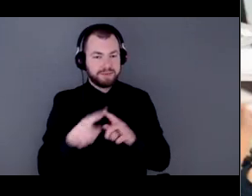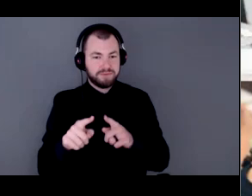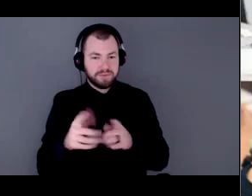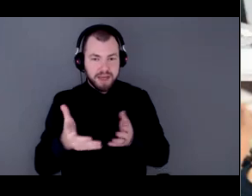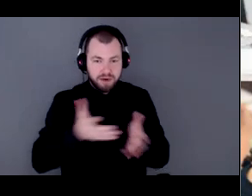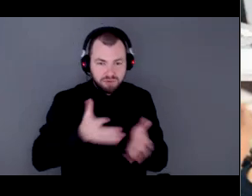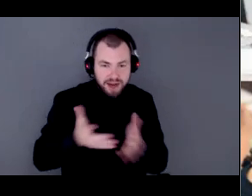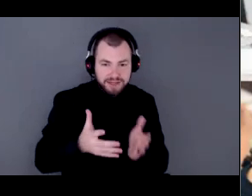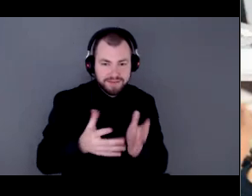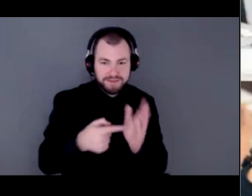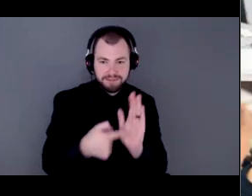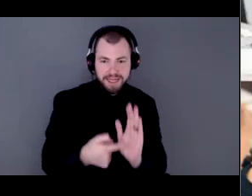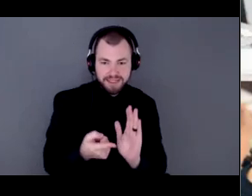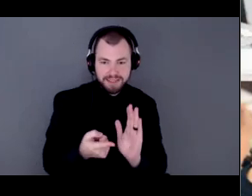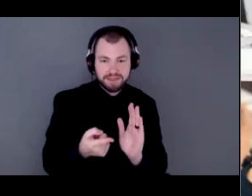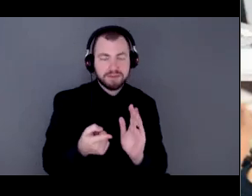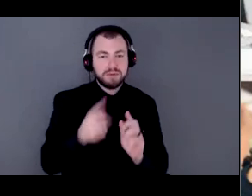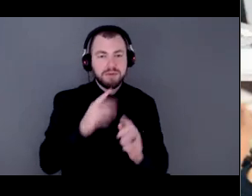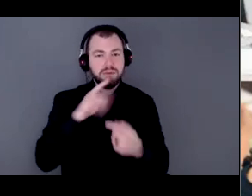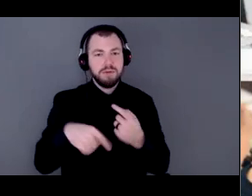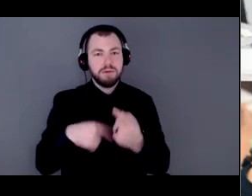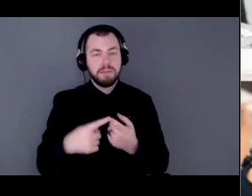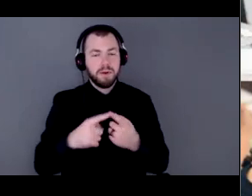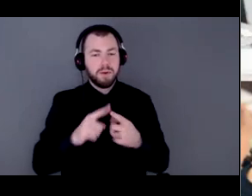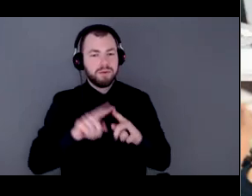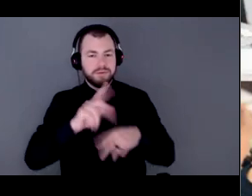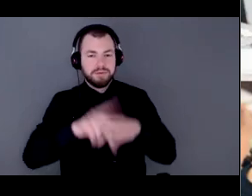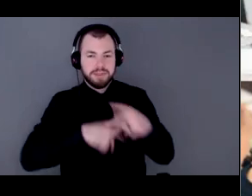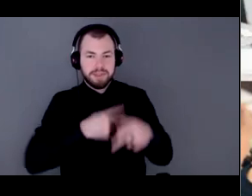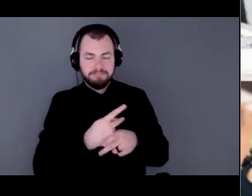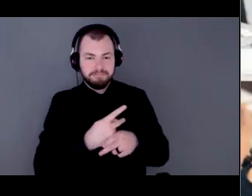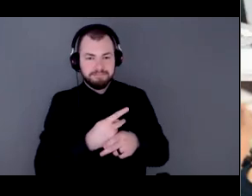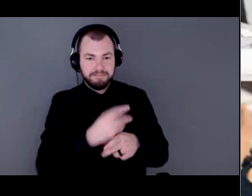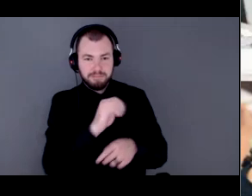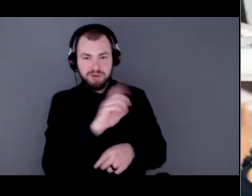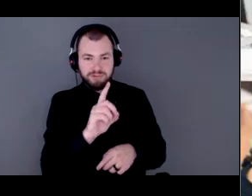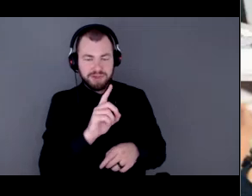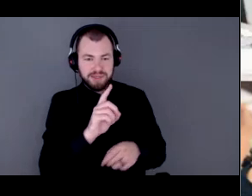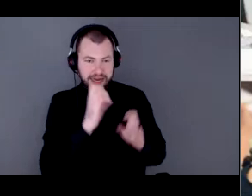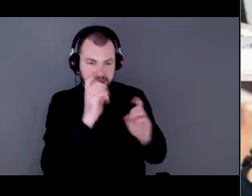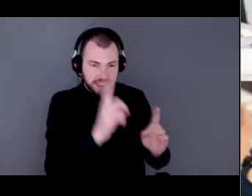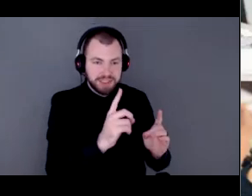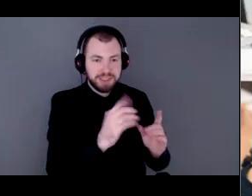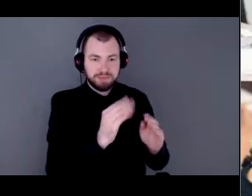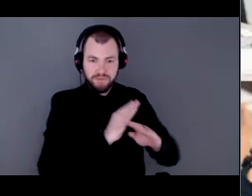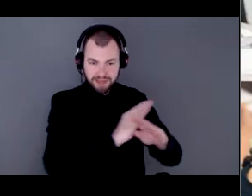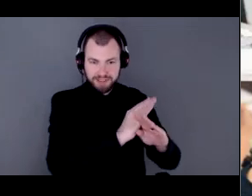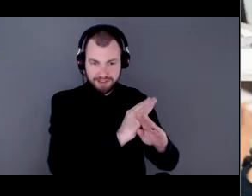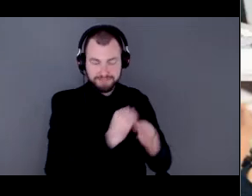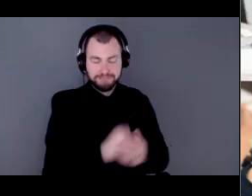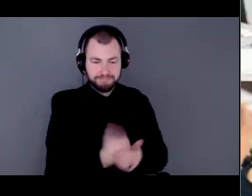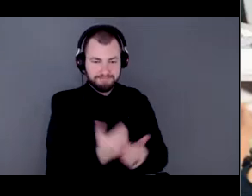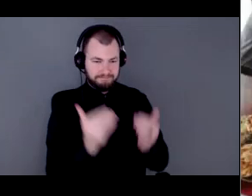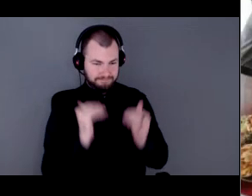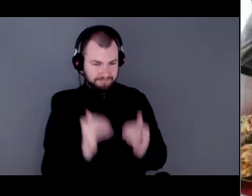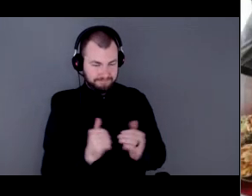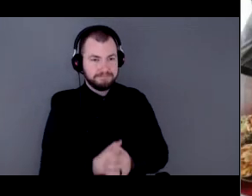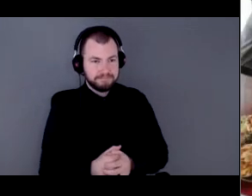that talked about various forms of marine debris education and prevention. Next slide. And then we